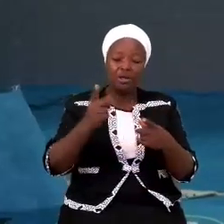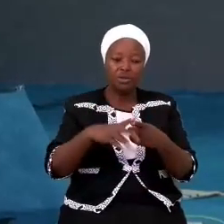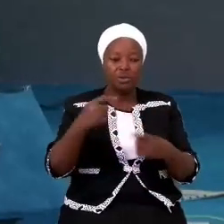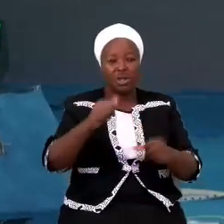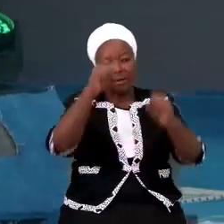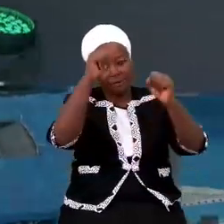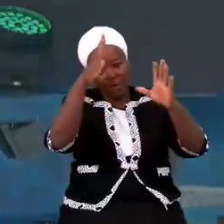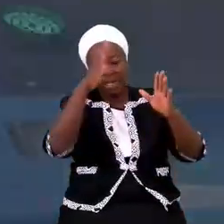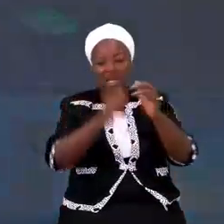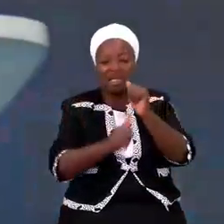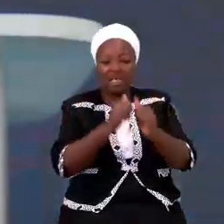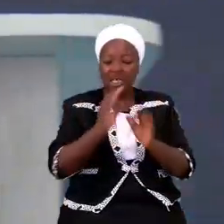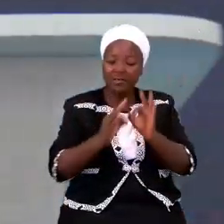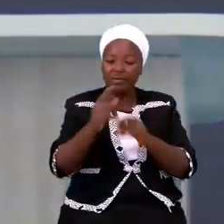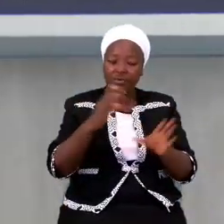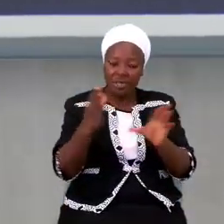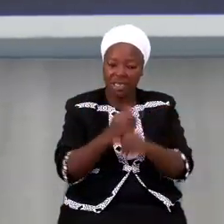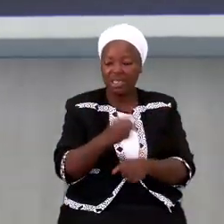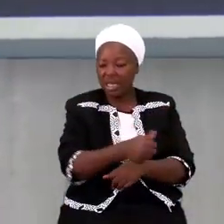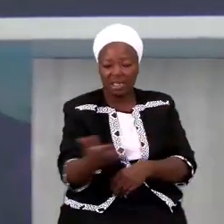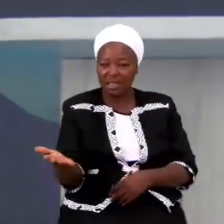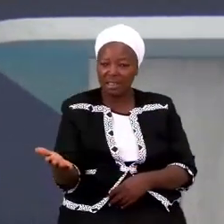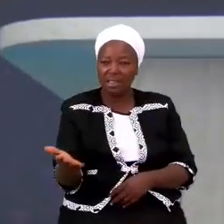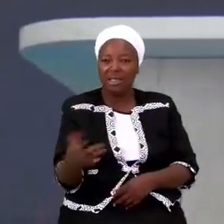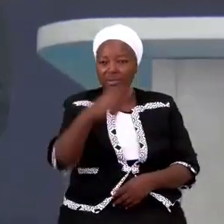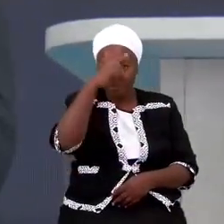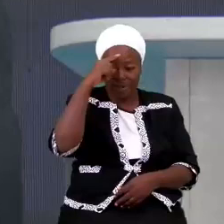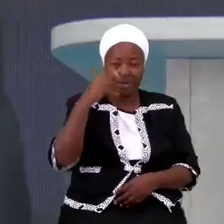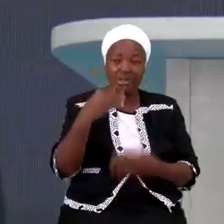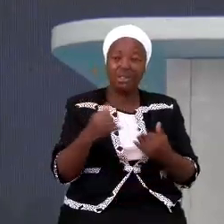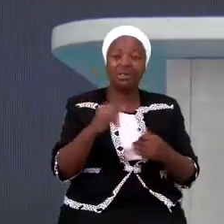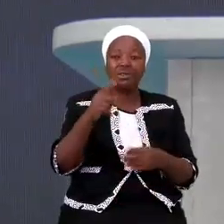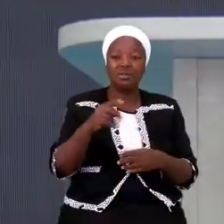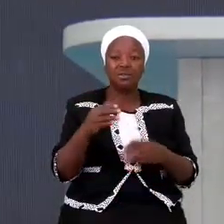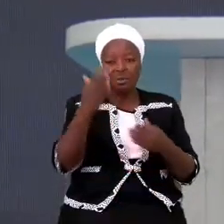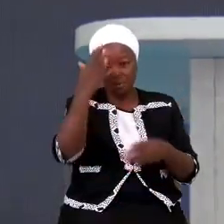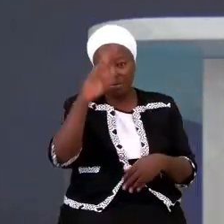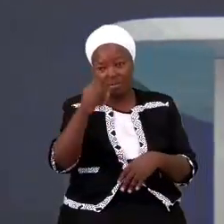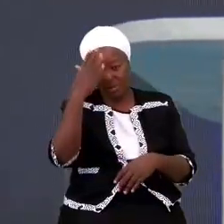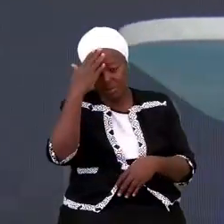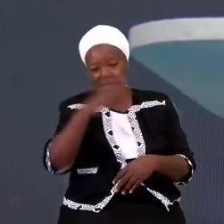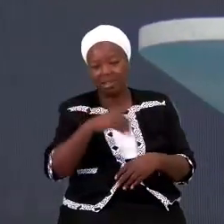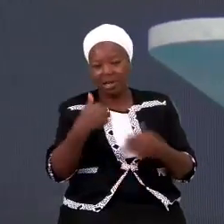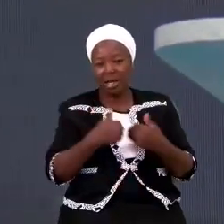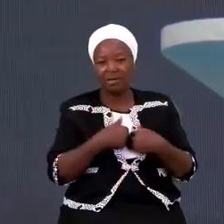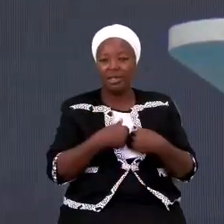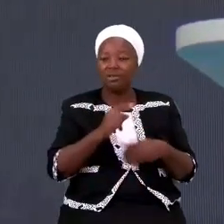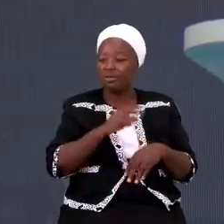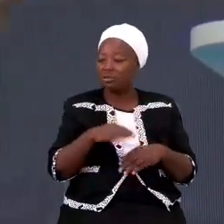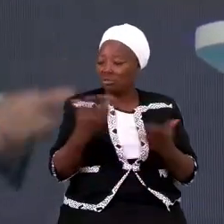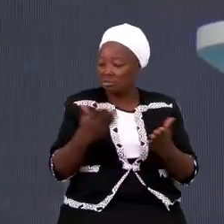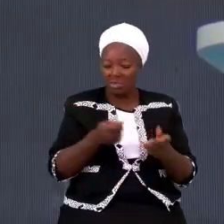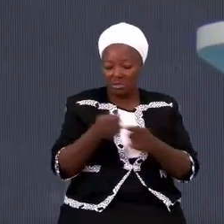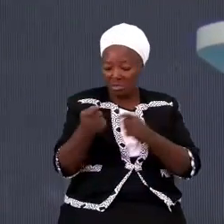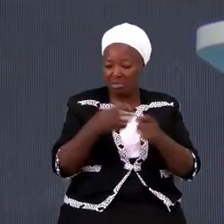self-control and nobody commanding you, you're not anybody under anybody's authority, and then substance comes, cigarette comes, tobacco comes,